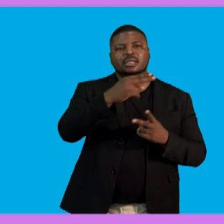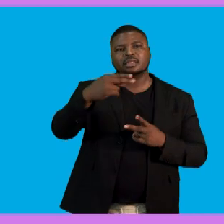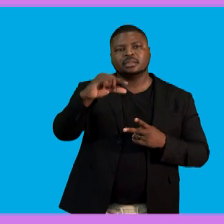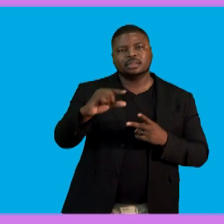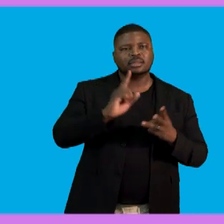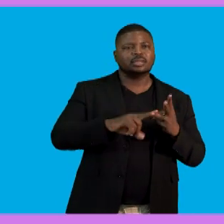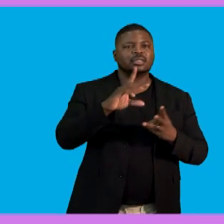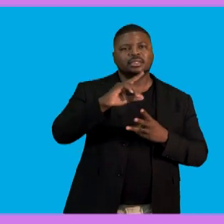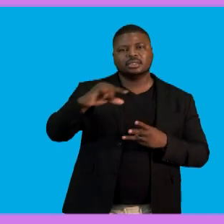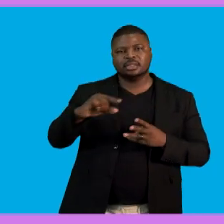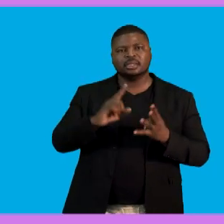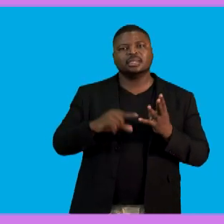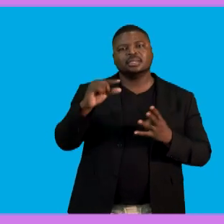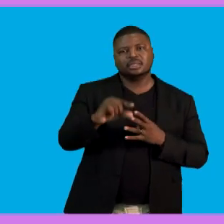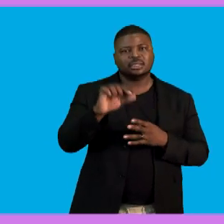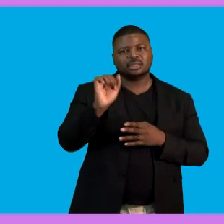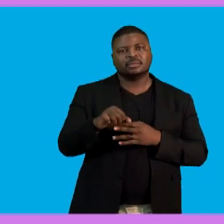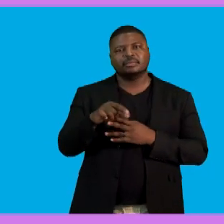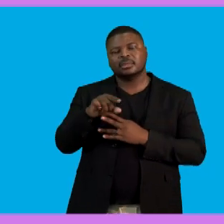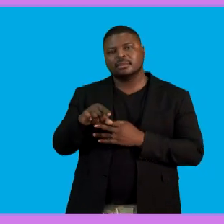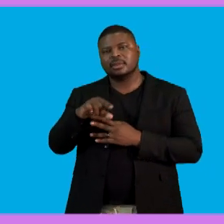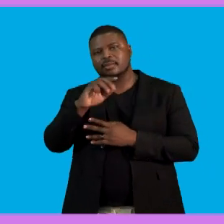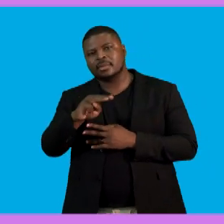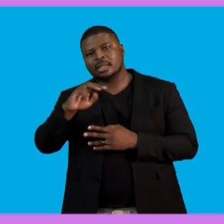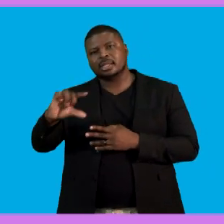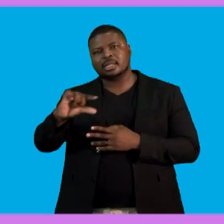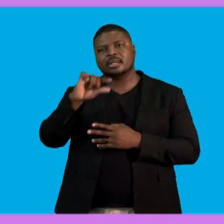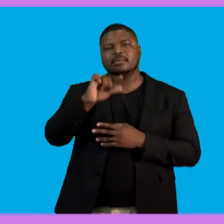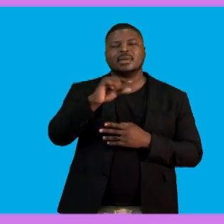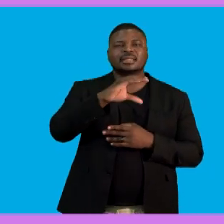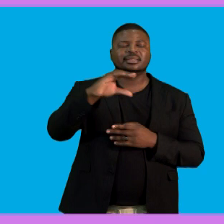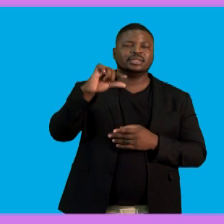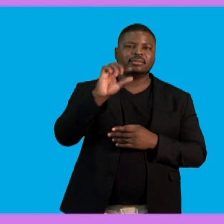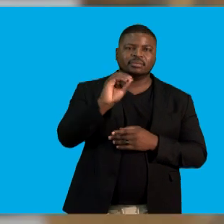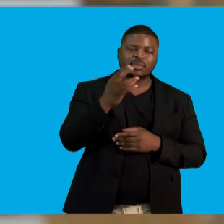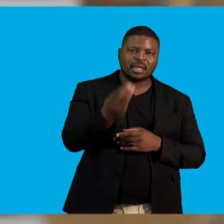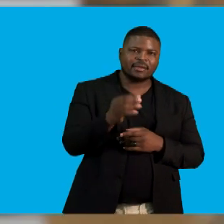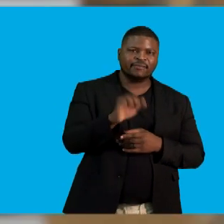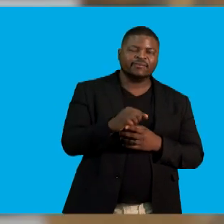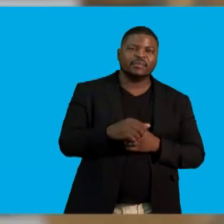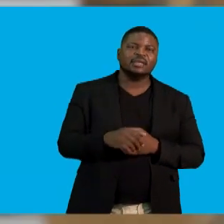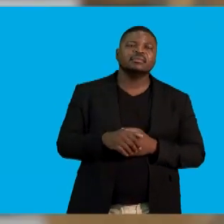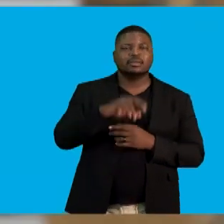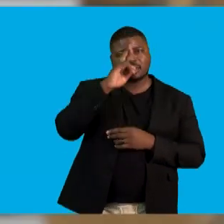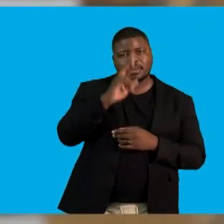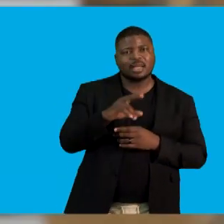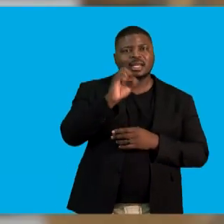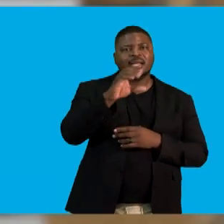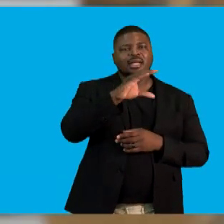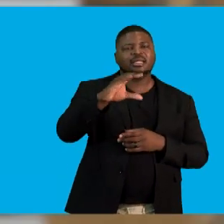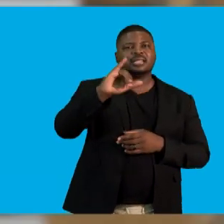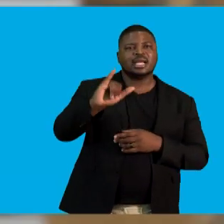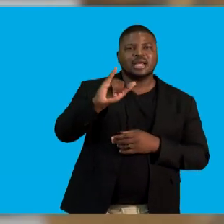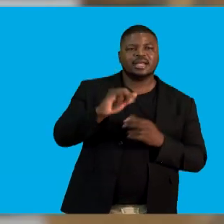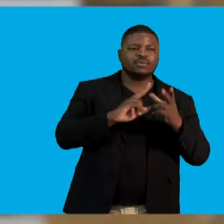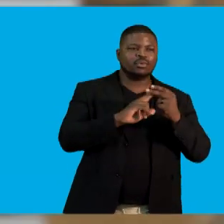got decigrams, centigrams, and milligrams. Just like I said with the previous one, that some of these SI units you've